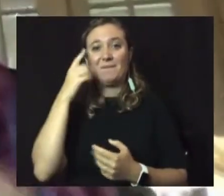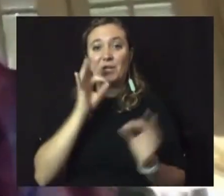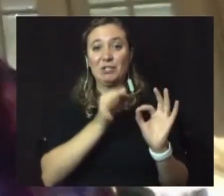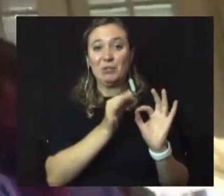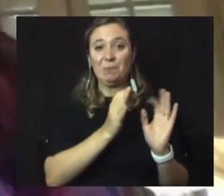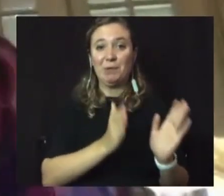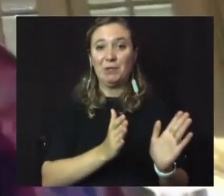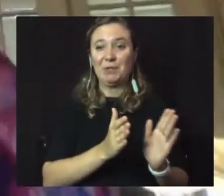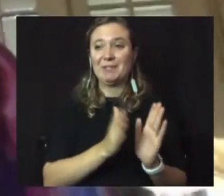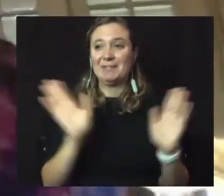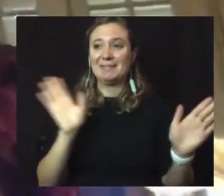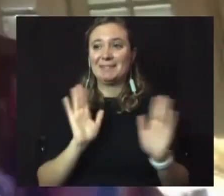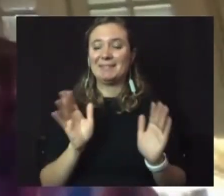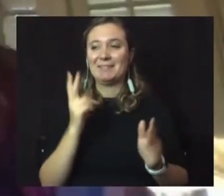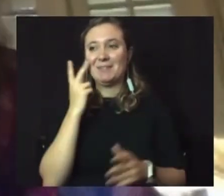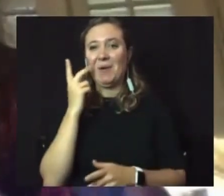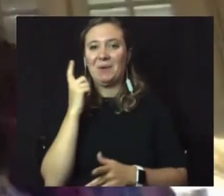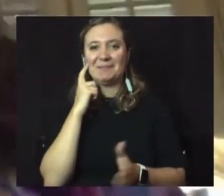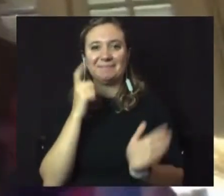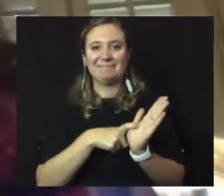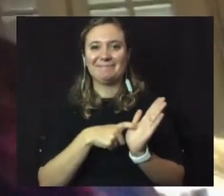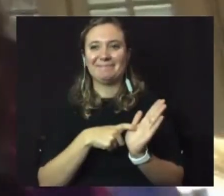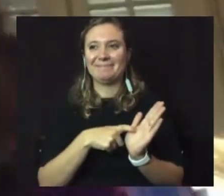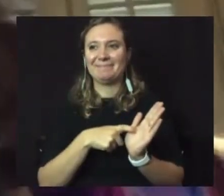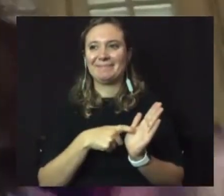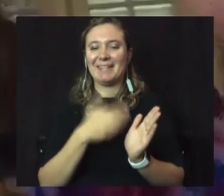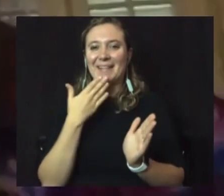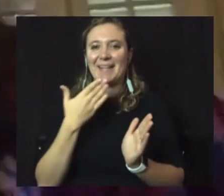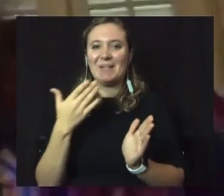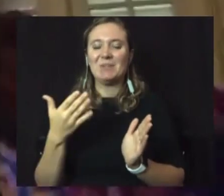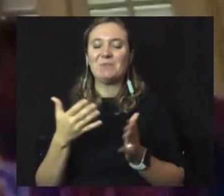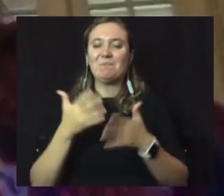just saw you. Mwah, thank you so much.